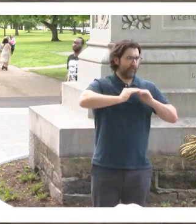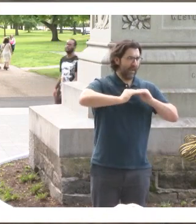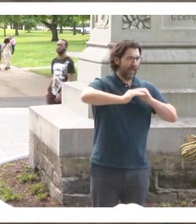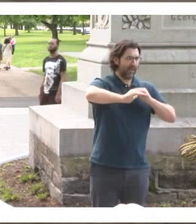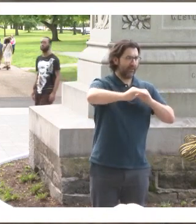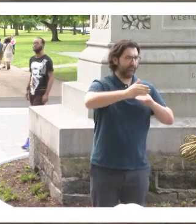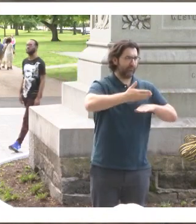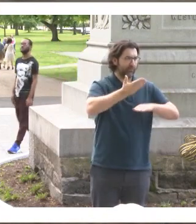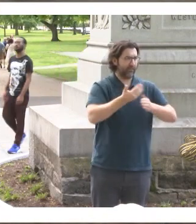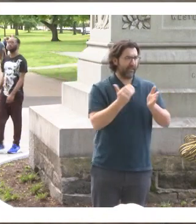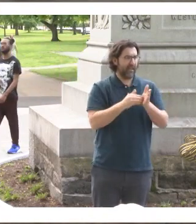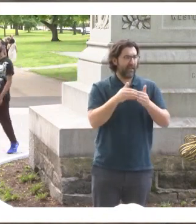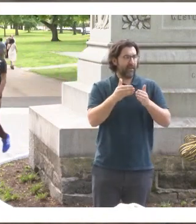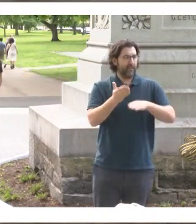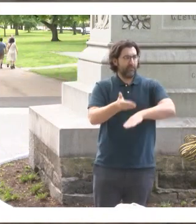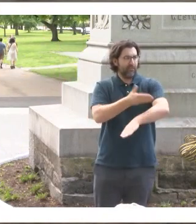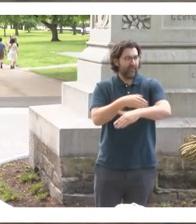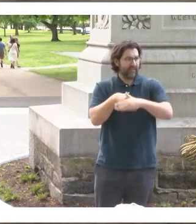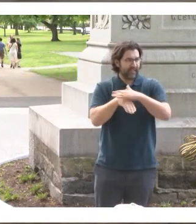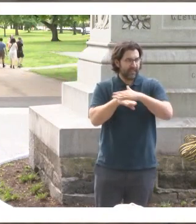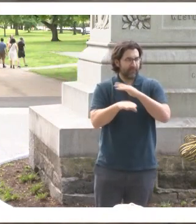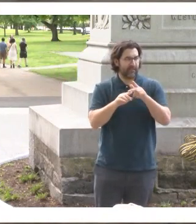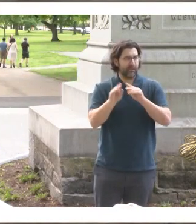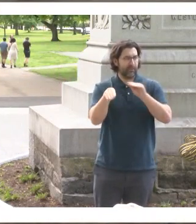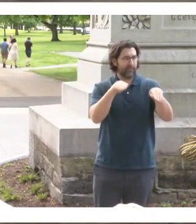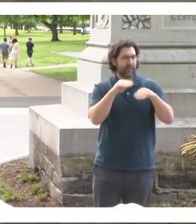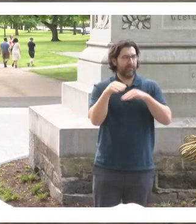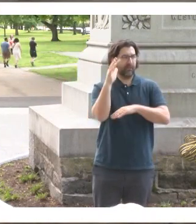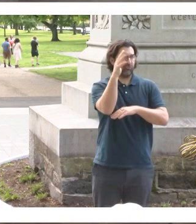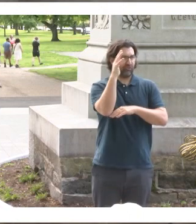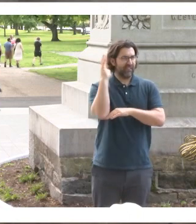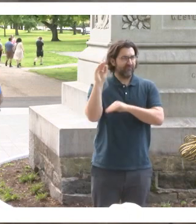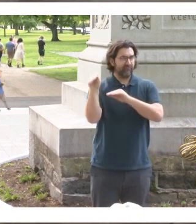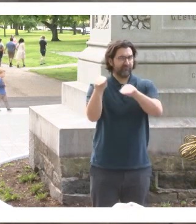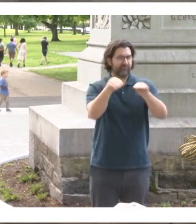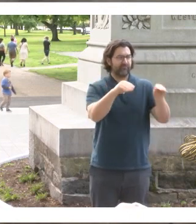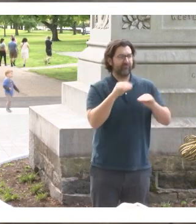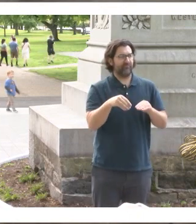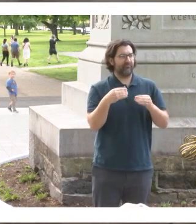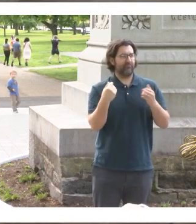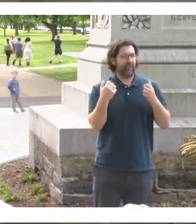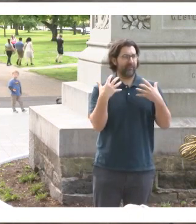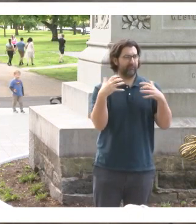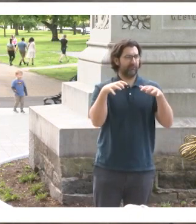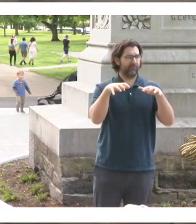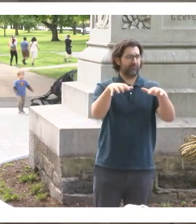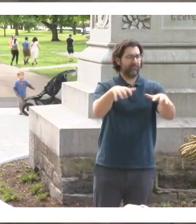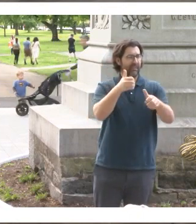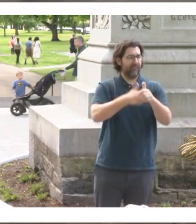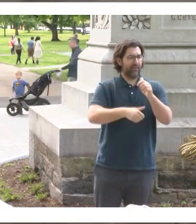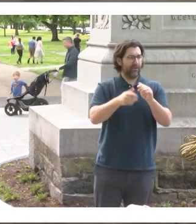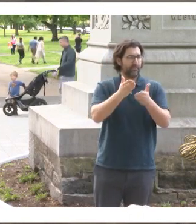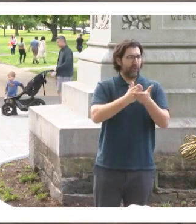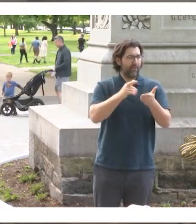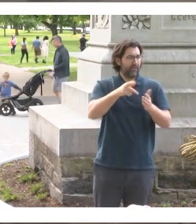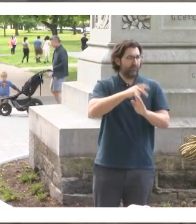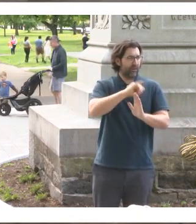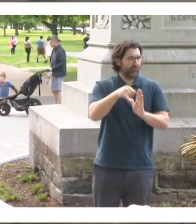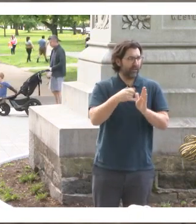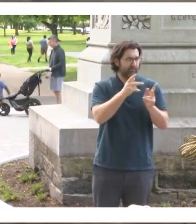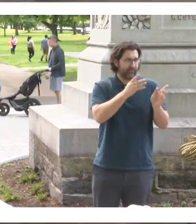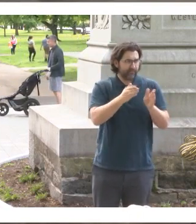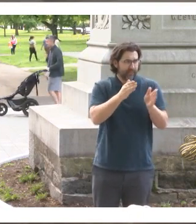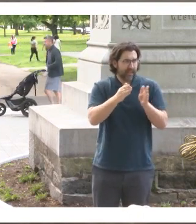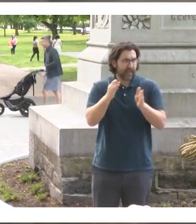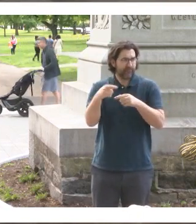improving accessibility to planting the canopy trees, every aspect of this project has been carefully planned